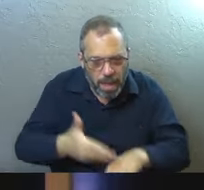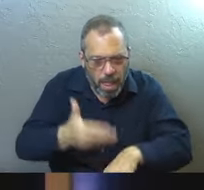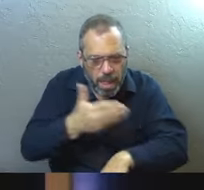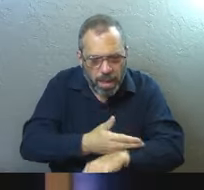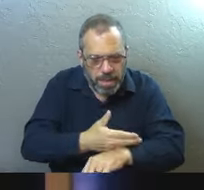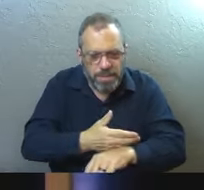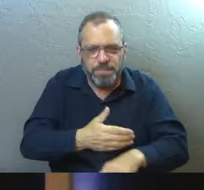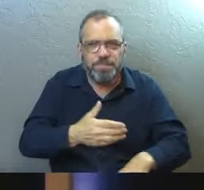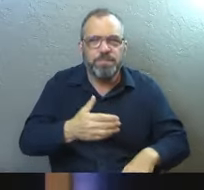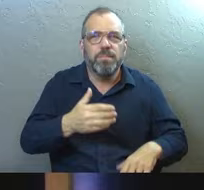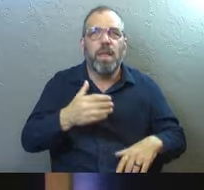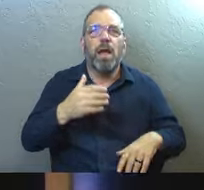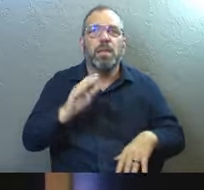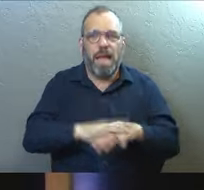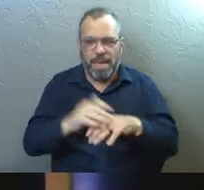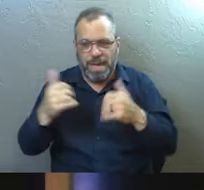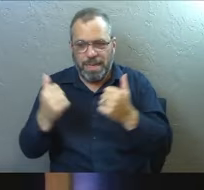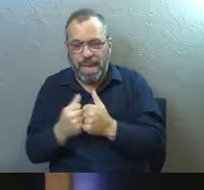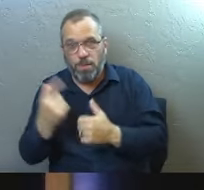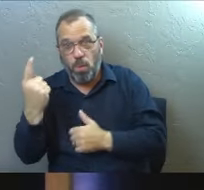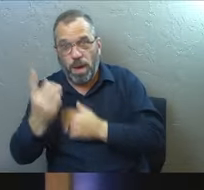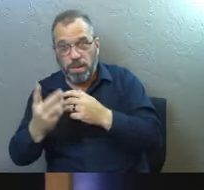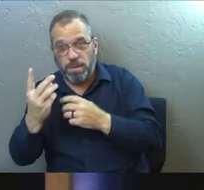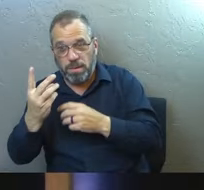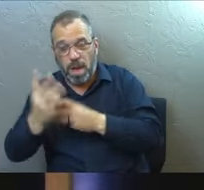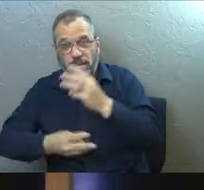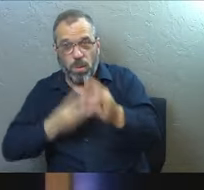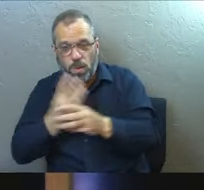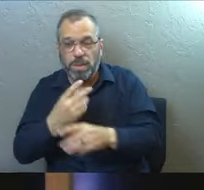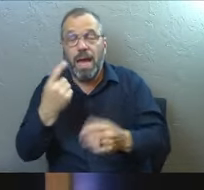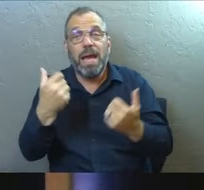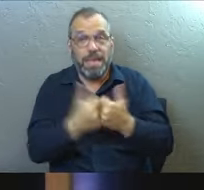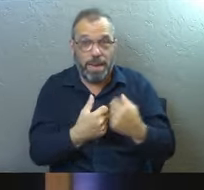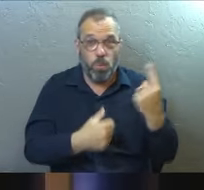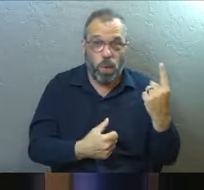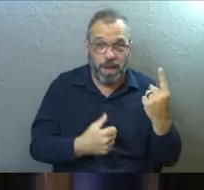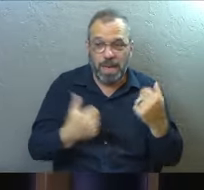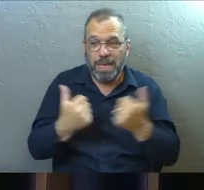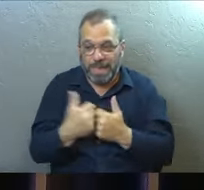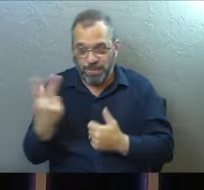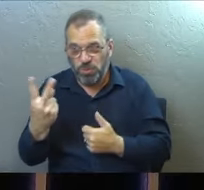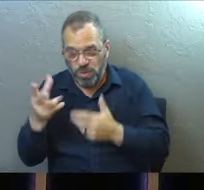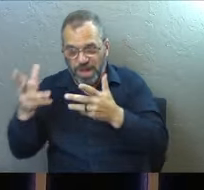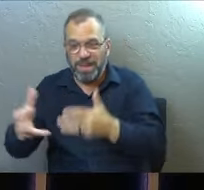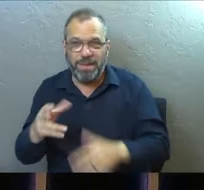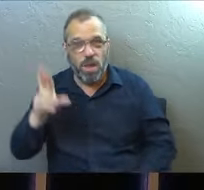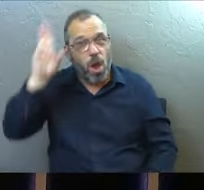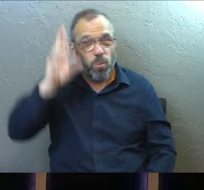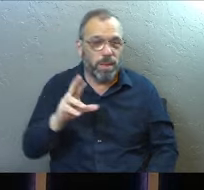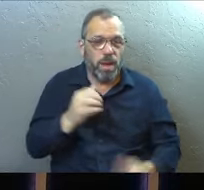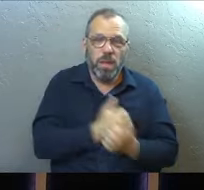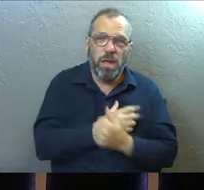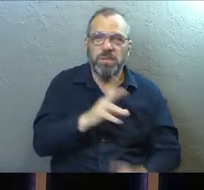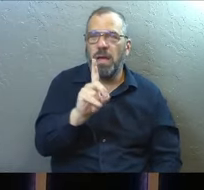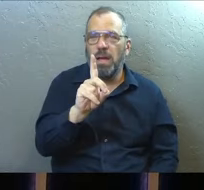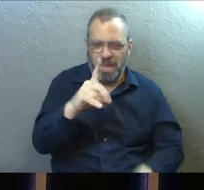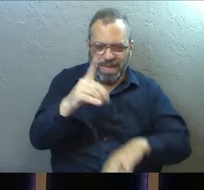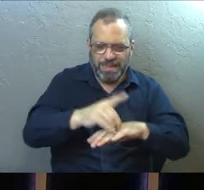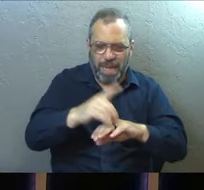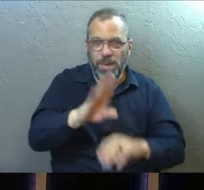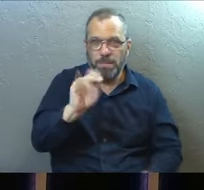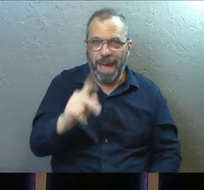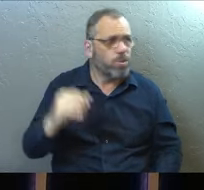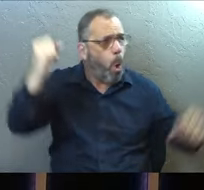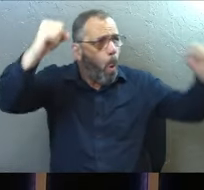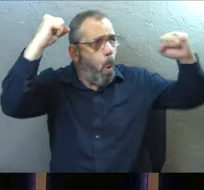going to talk about game one of the World Series, not game two, okay? Game one. Game two, we'll leave it over there. Ricky's a Diamondbacks fan, so you can talk to him about that